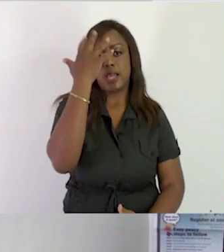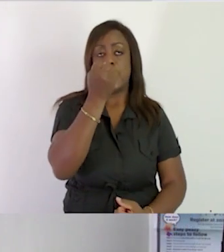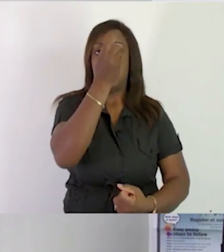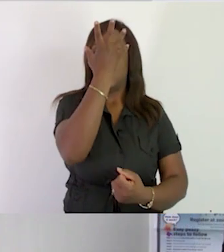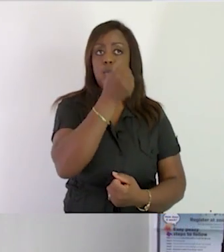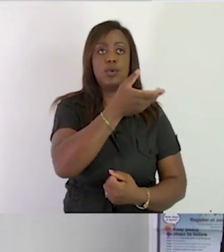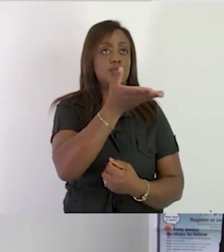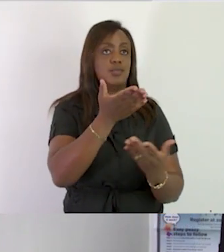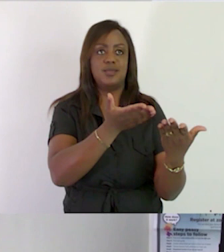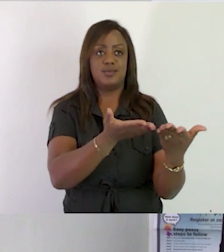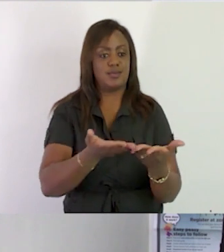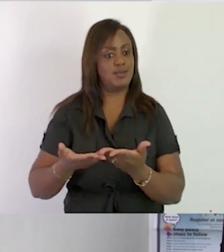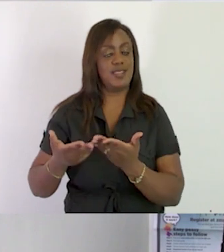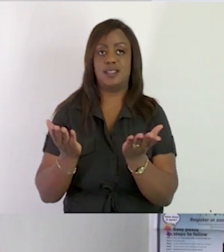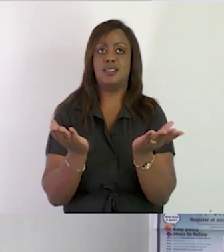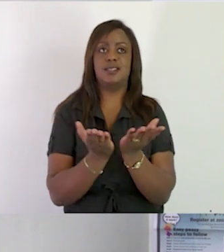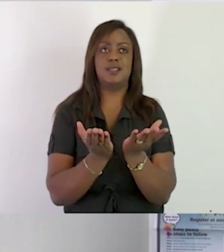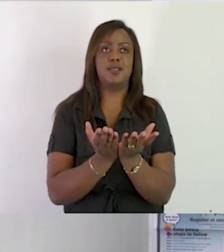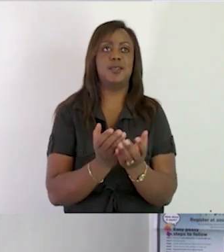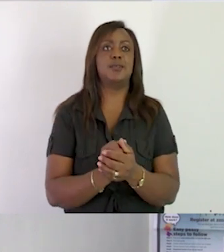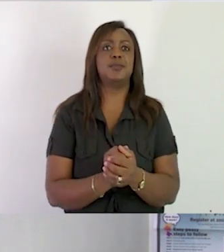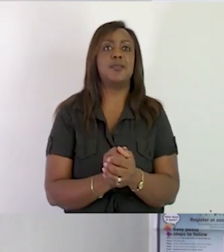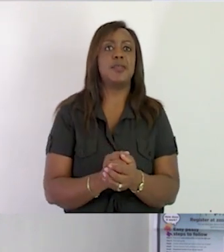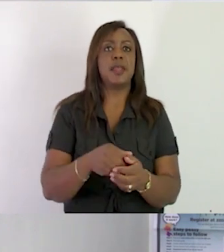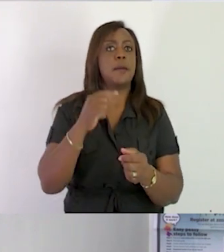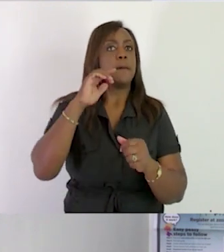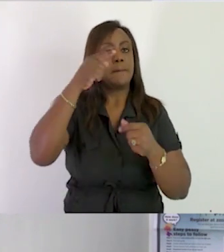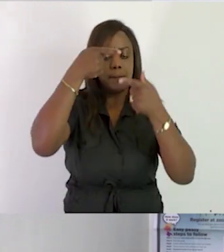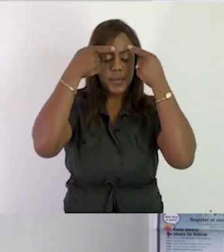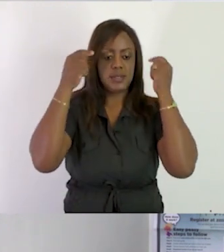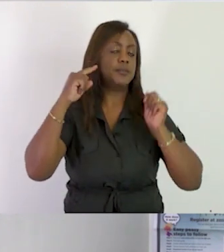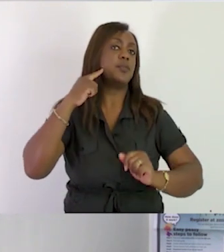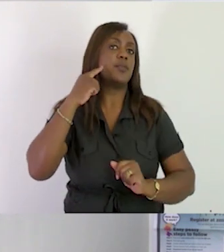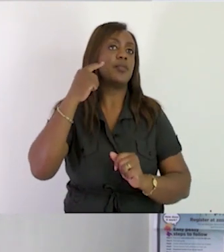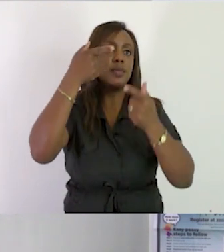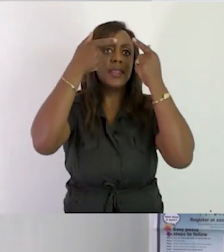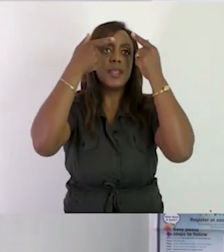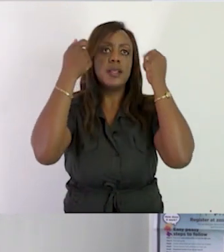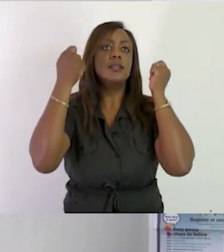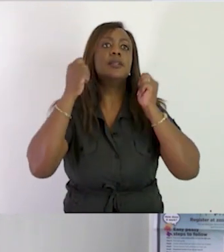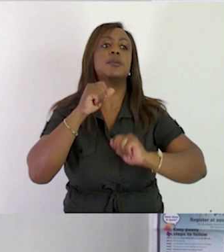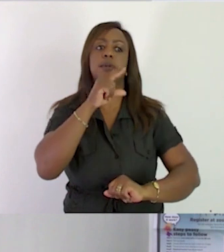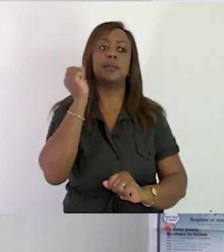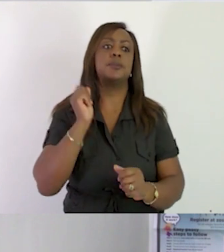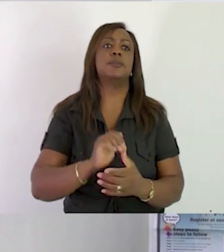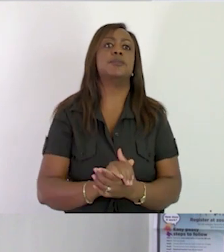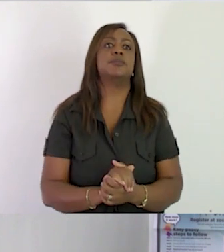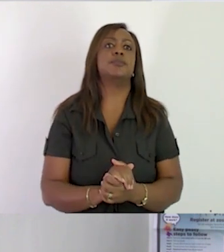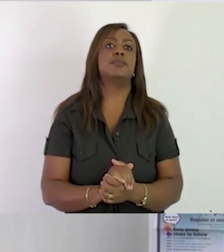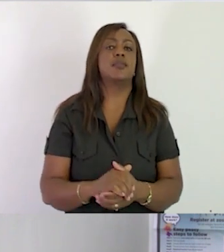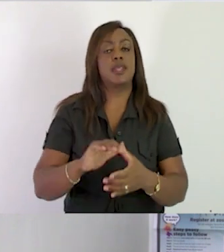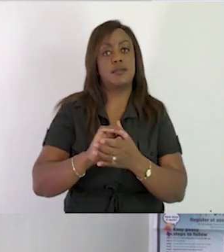Hello, welcome to my Zone Online School. My name is Linda Shipanga, and I'm not alone. I'm with